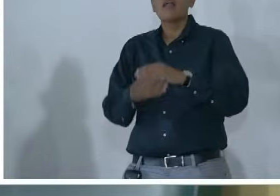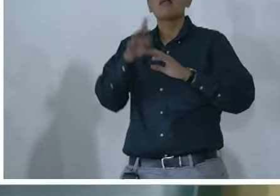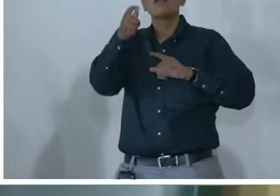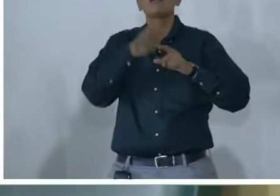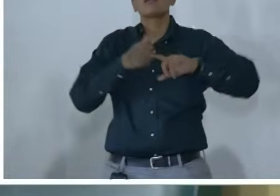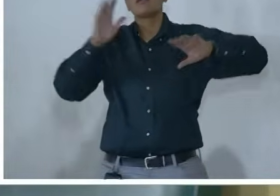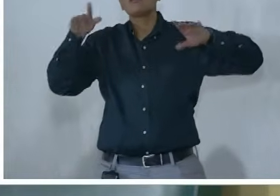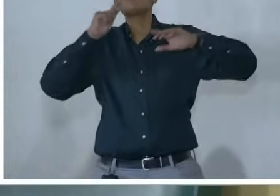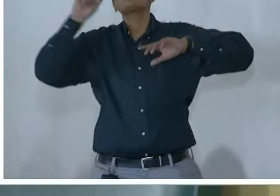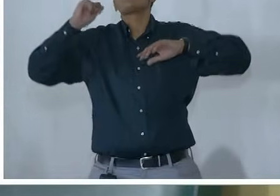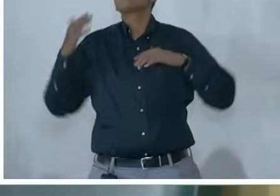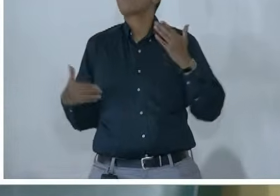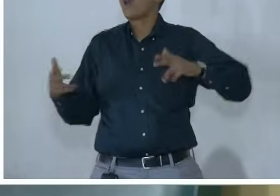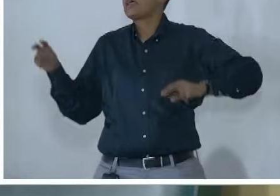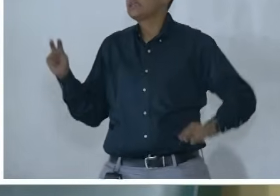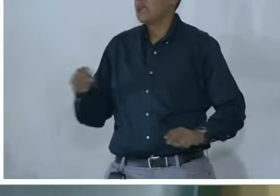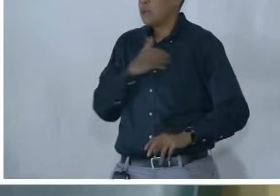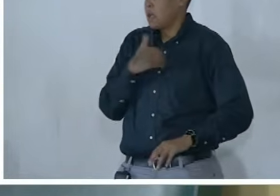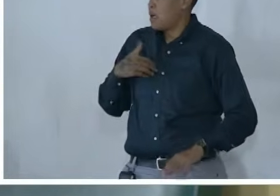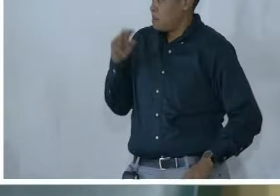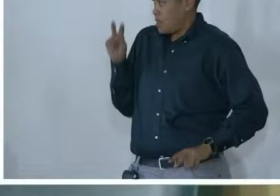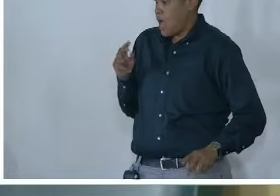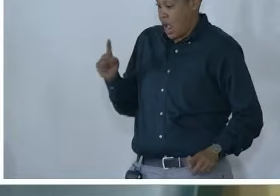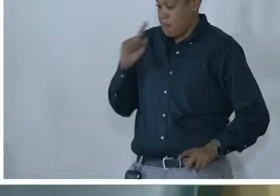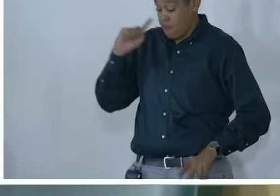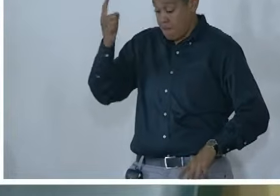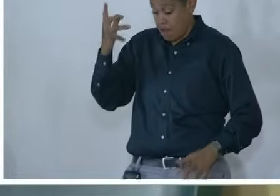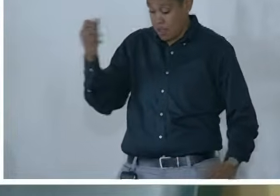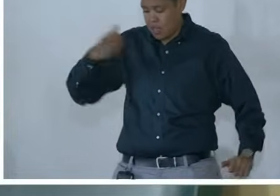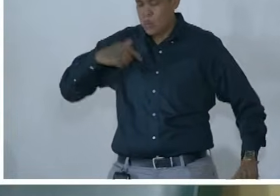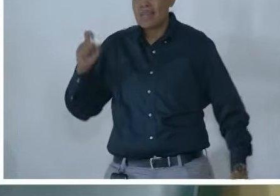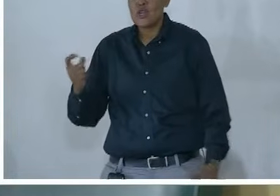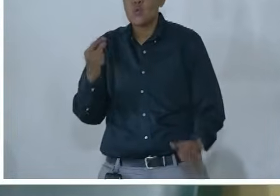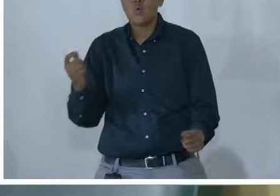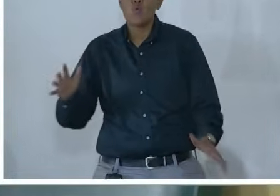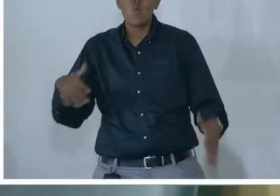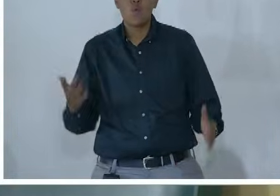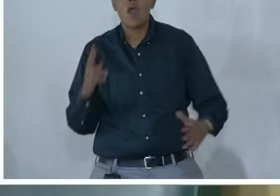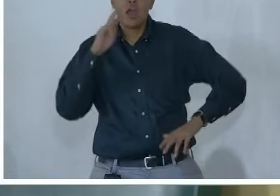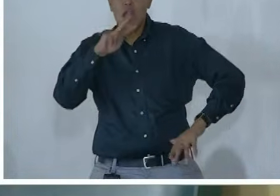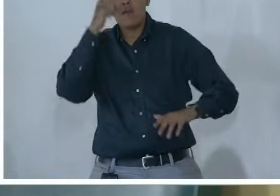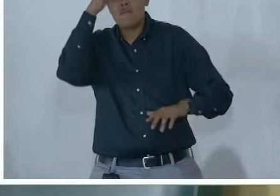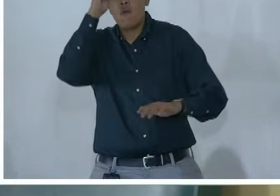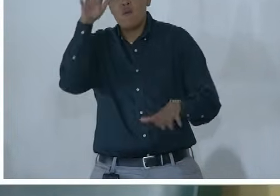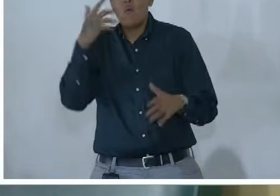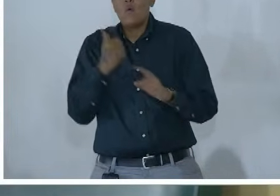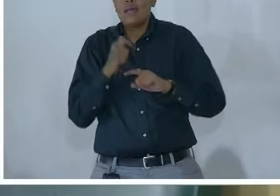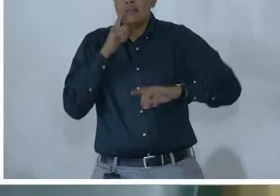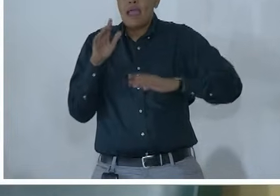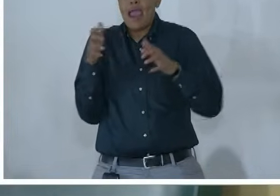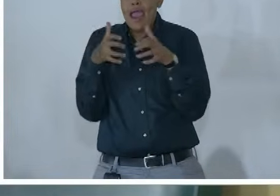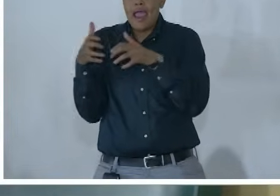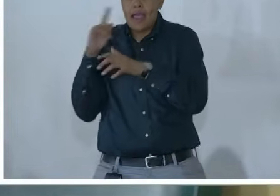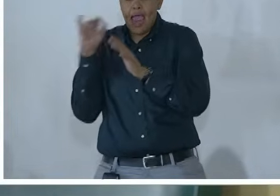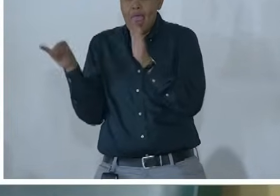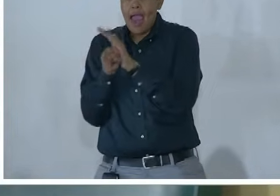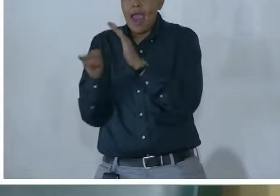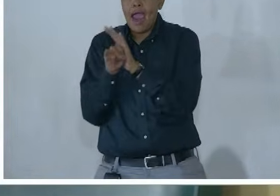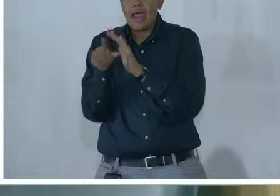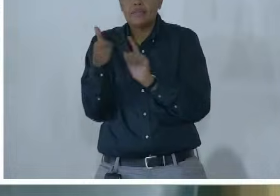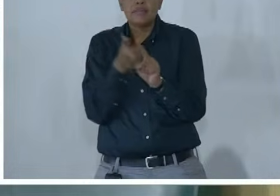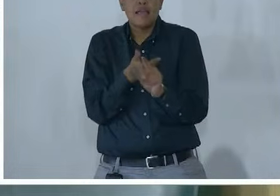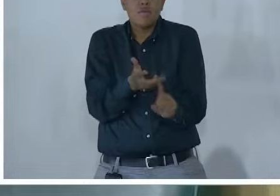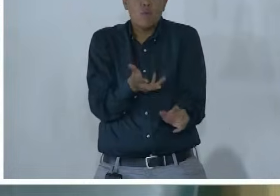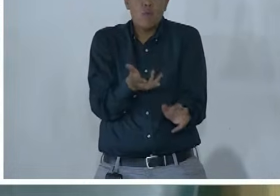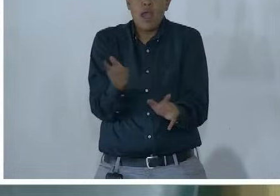that process, member. The first thing to be done is for the entities to identify themselves.